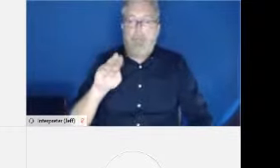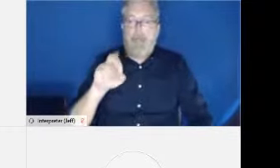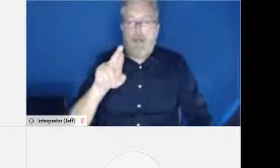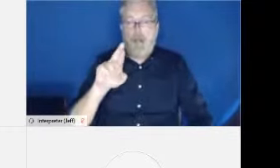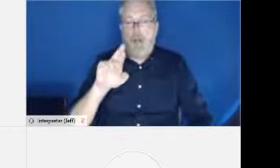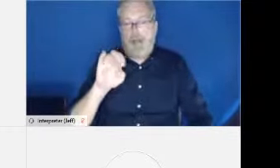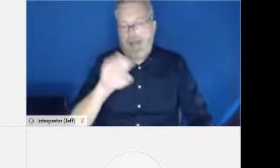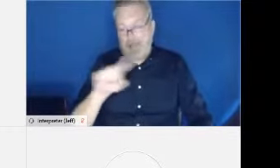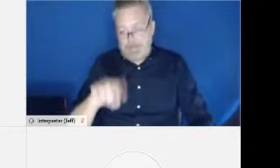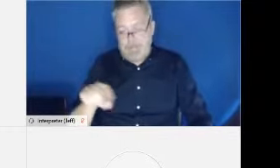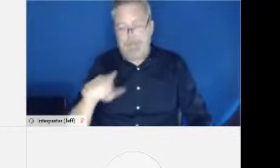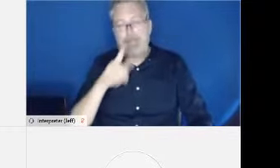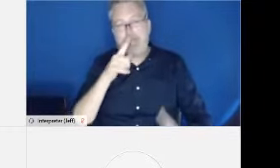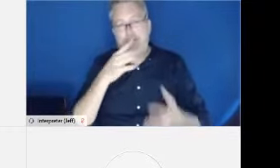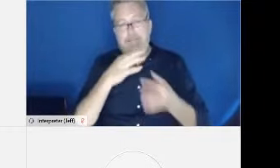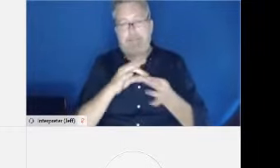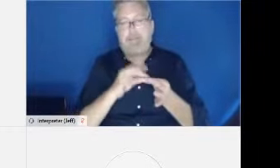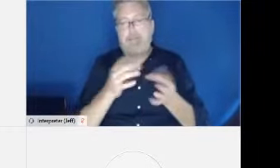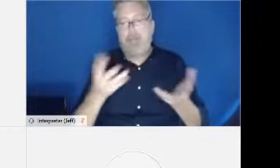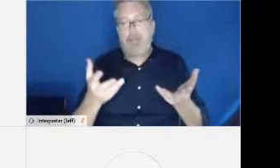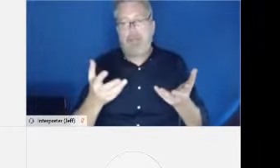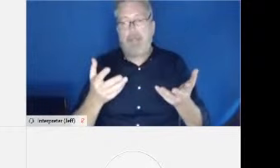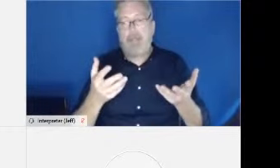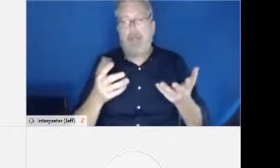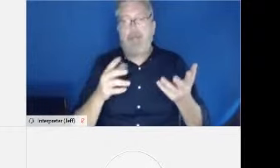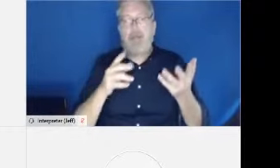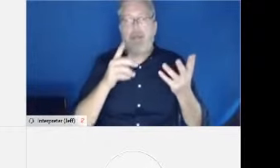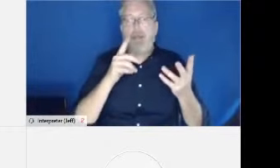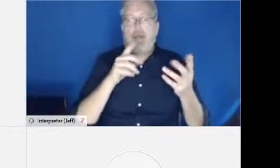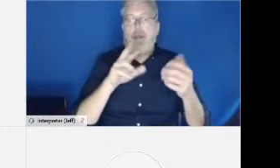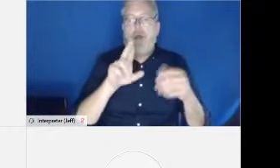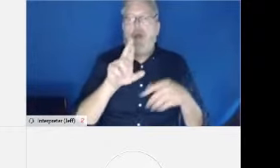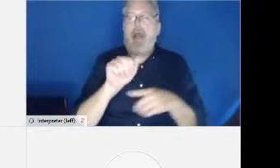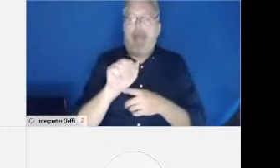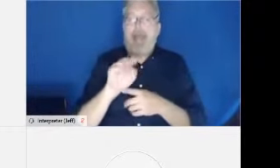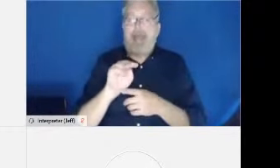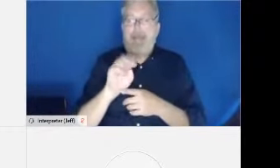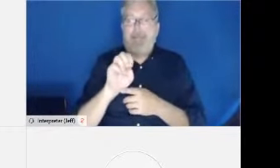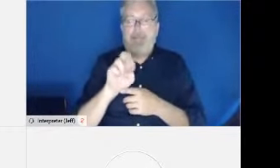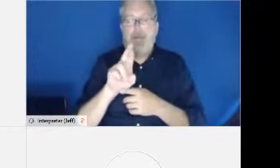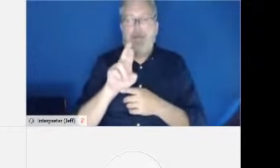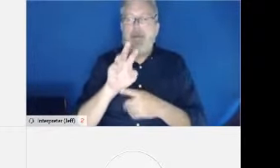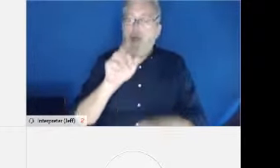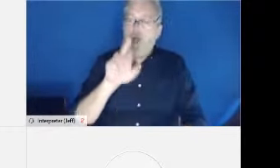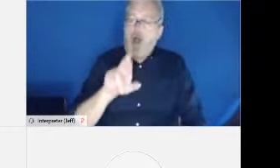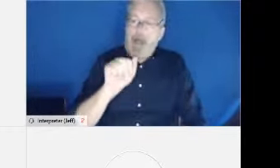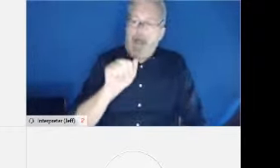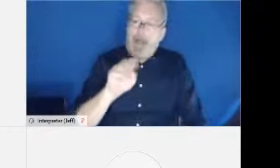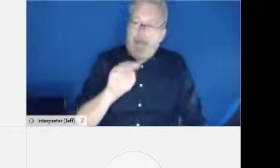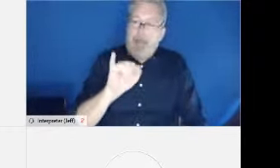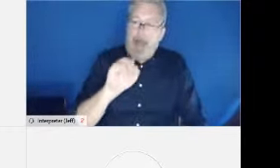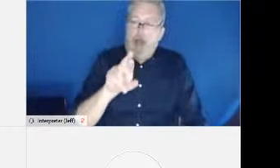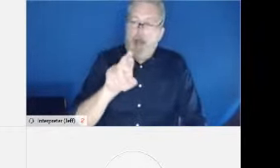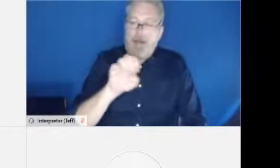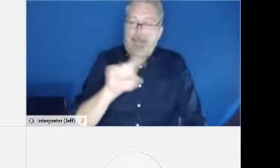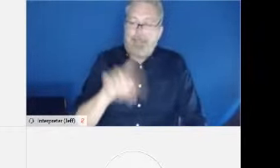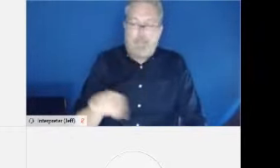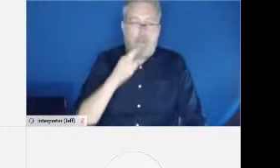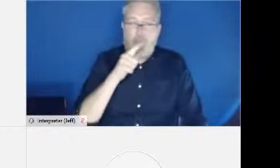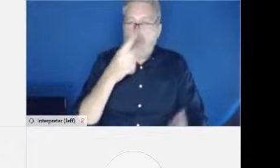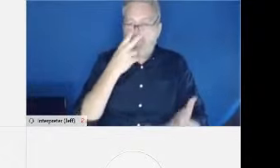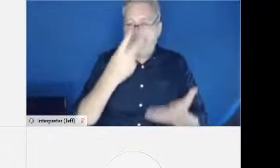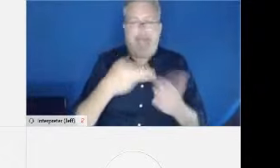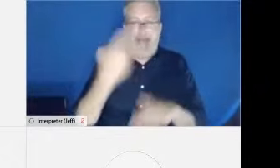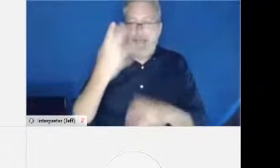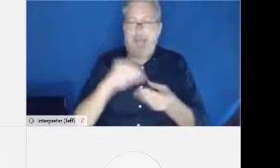don't see, we're not seeing at this time the transmission of COVID occurring in the classroom or the offices on